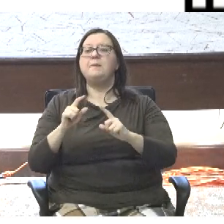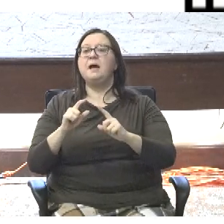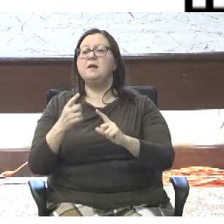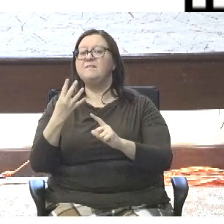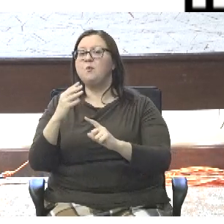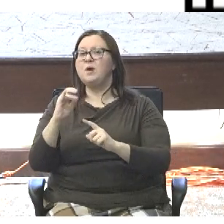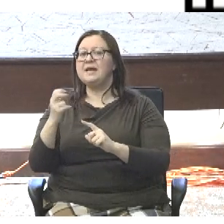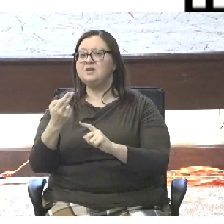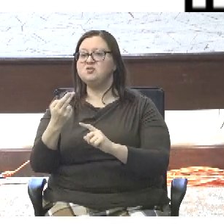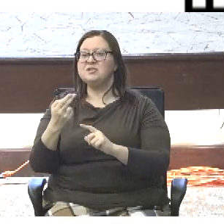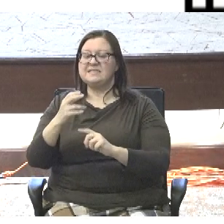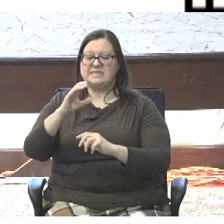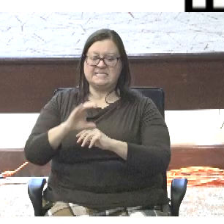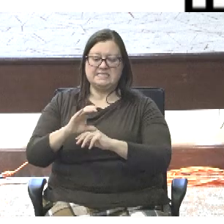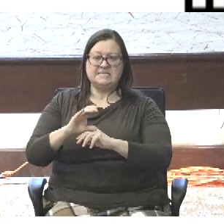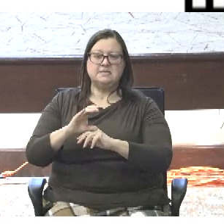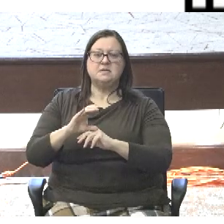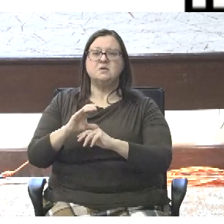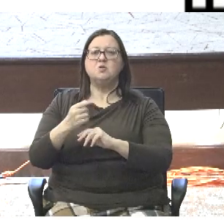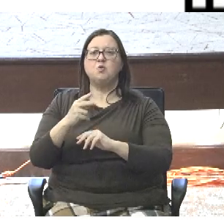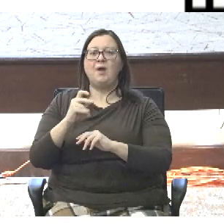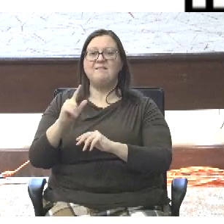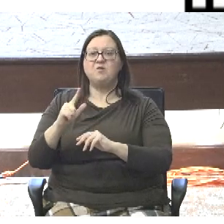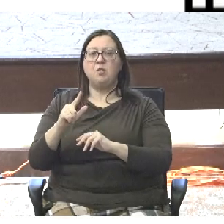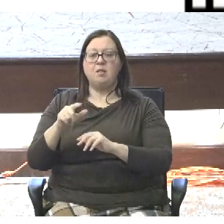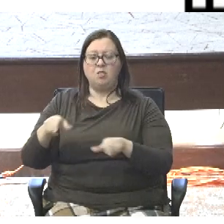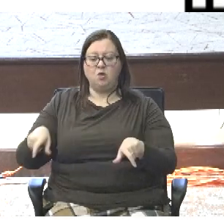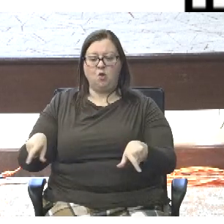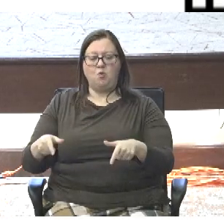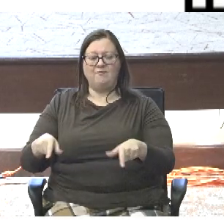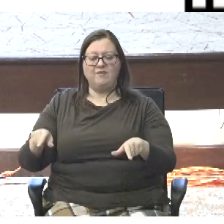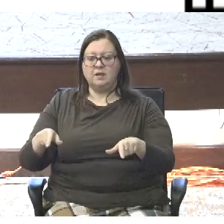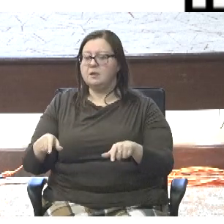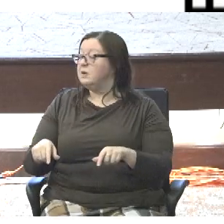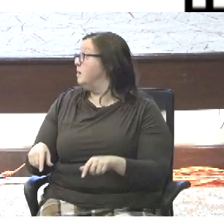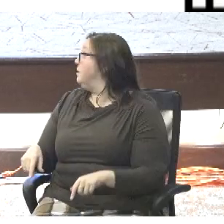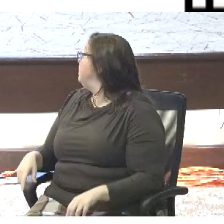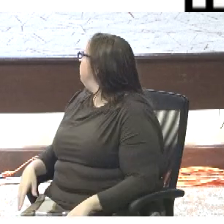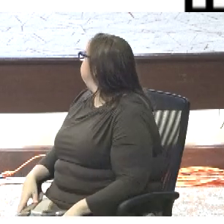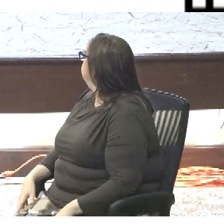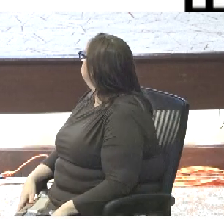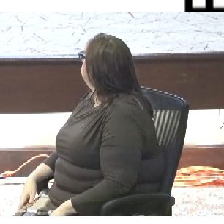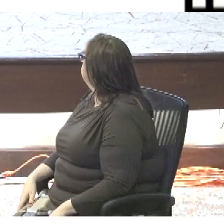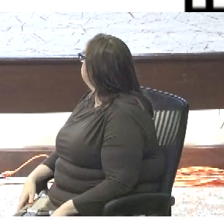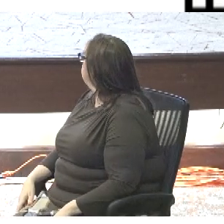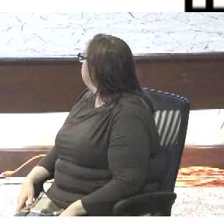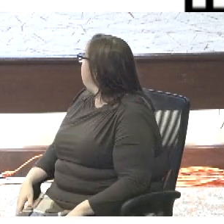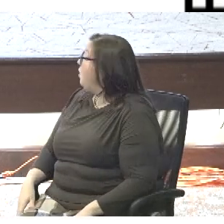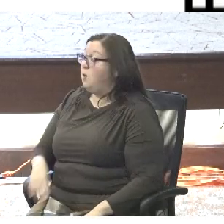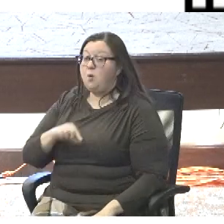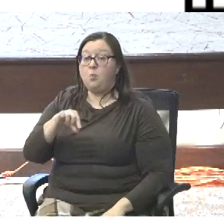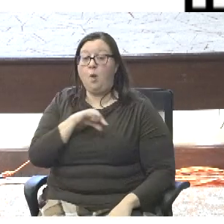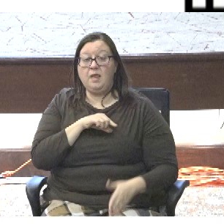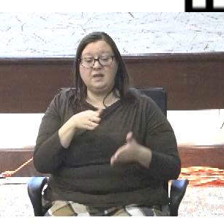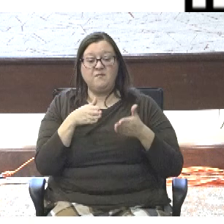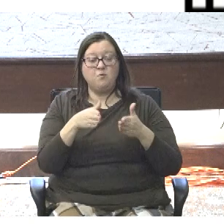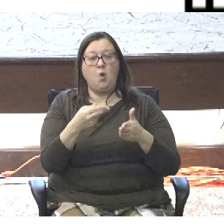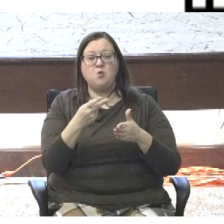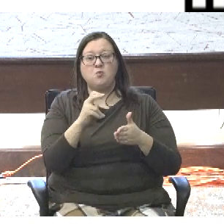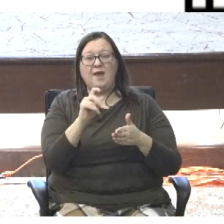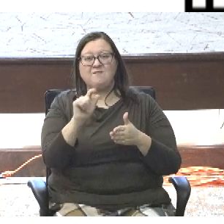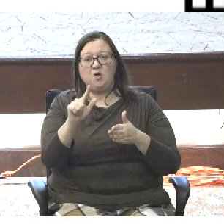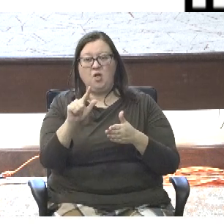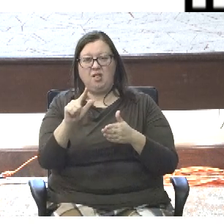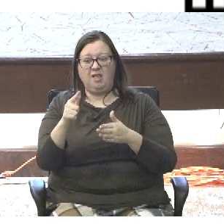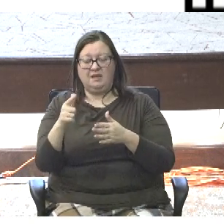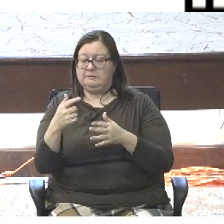4 inches of compacted road gravel under the curb. Our quality of road gravel that we're mining today is poor. It